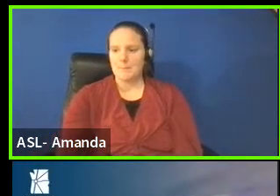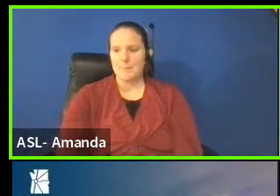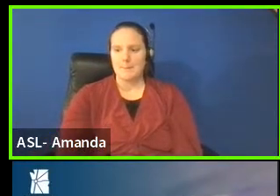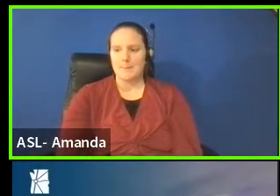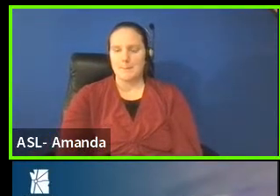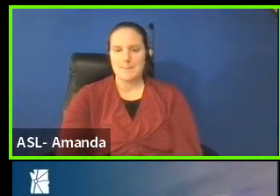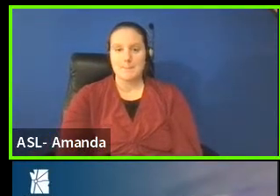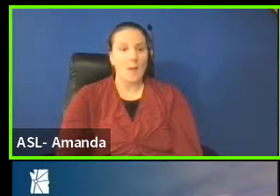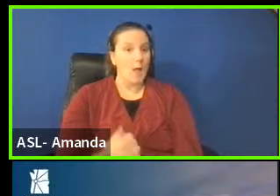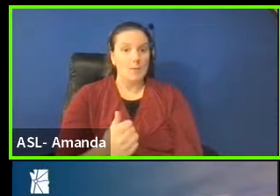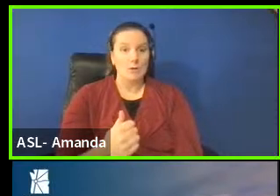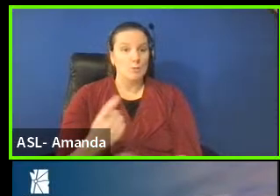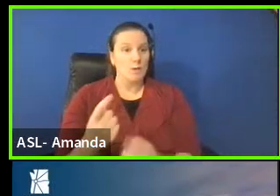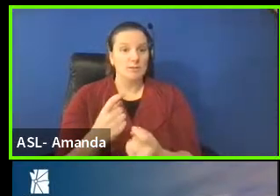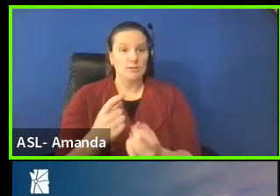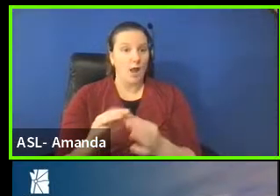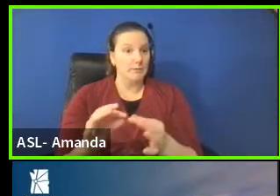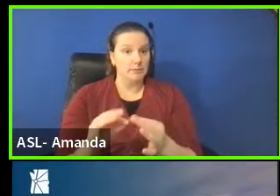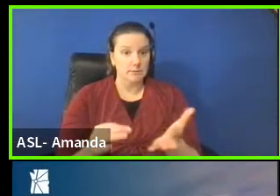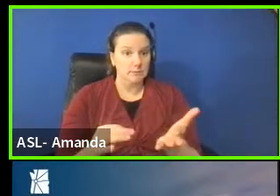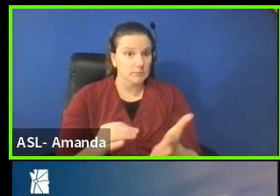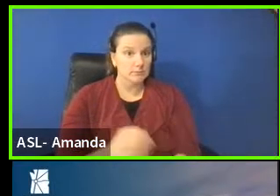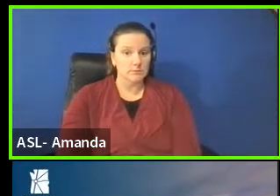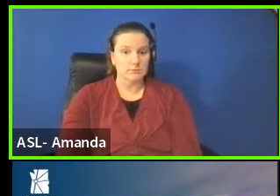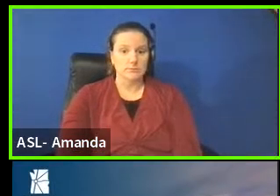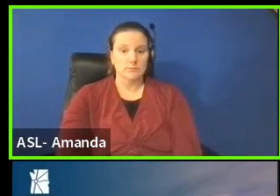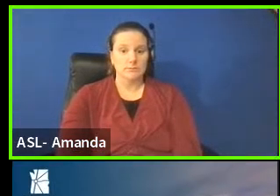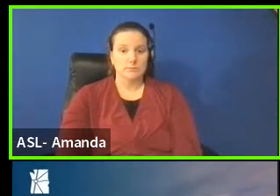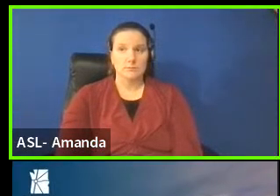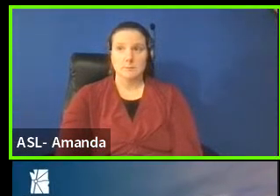All right. Any other questions or comments?